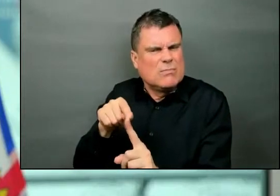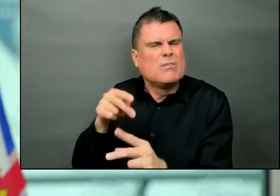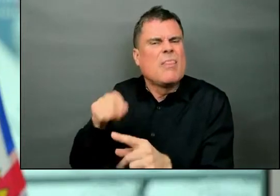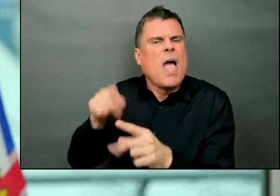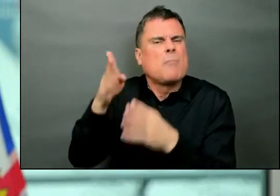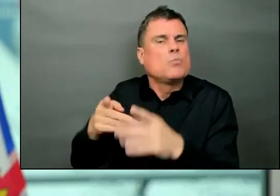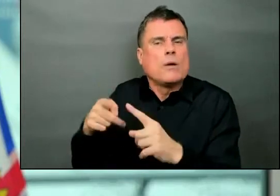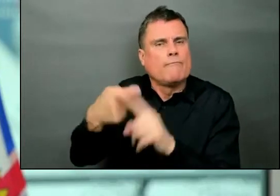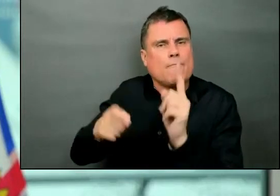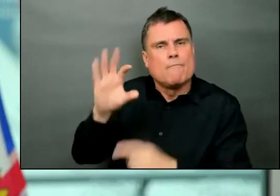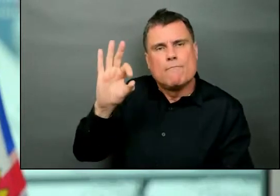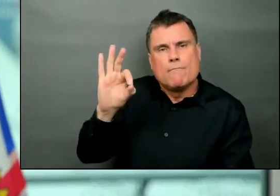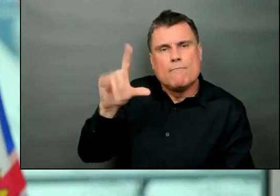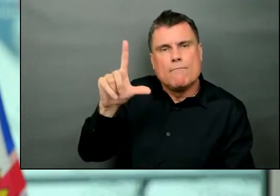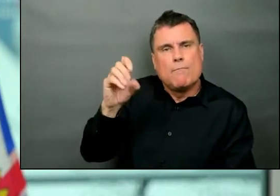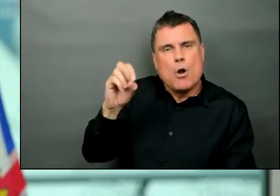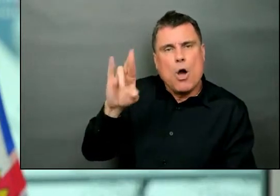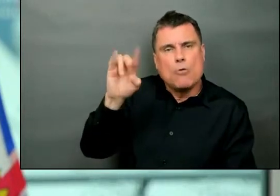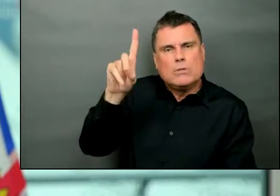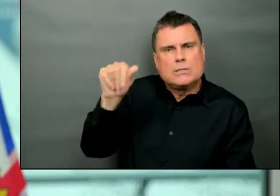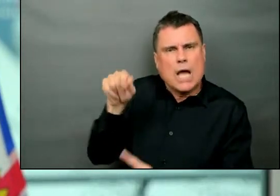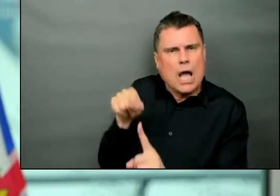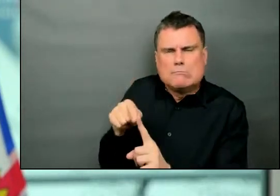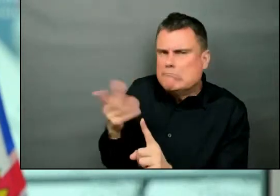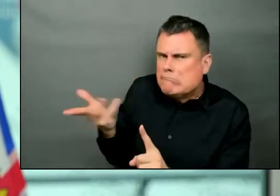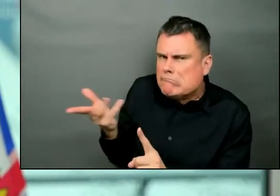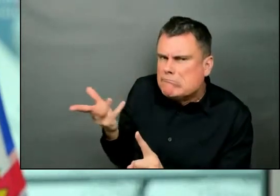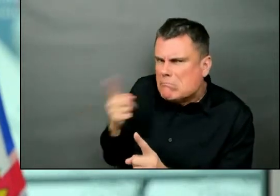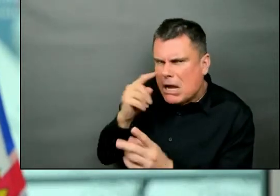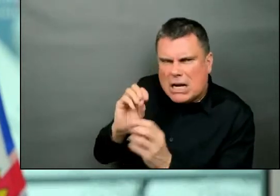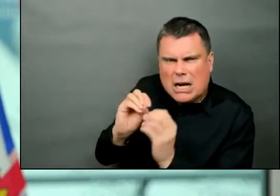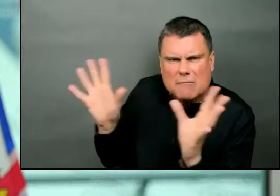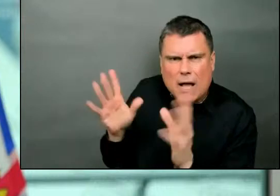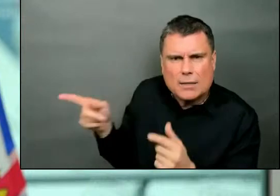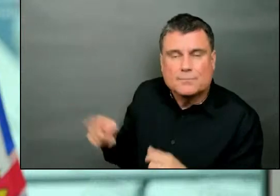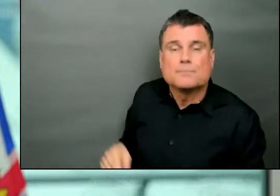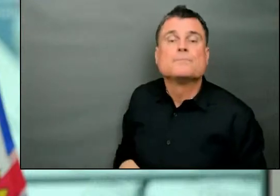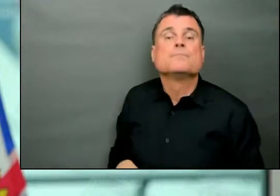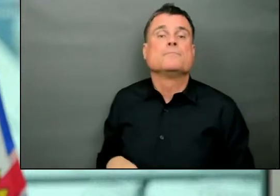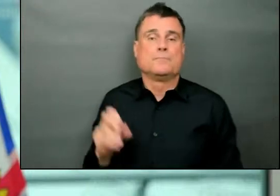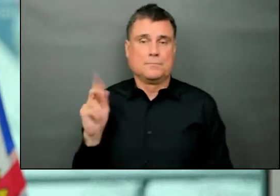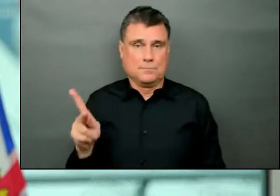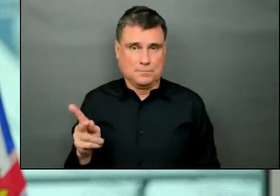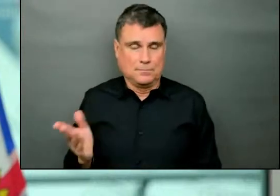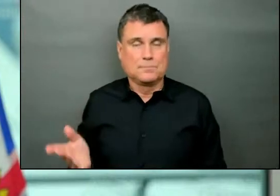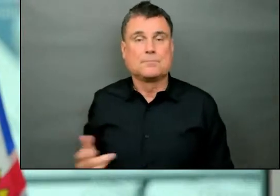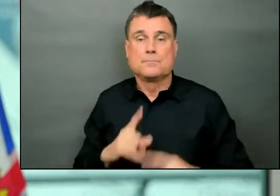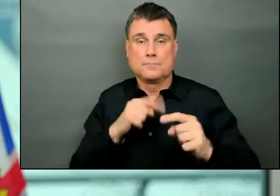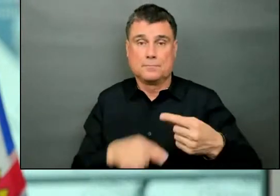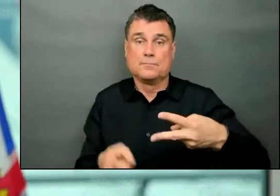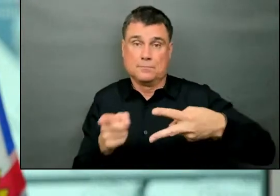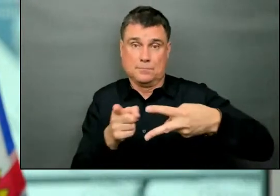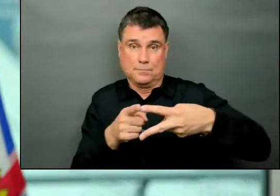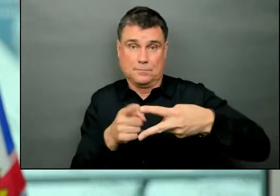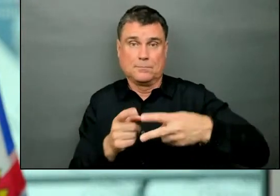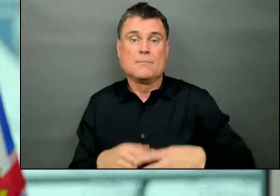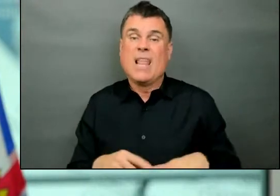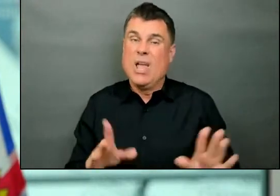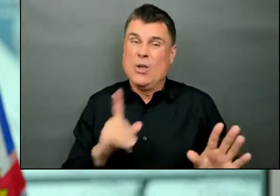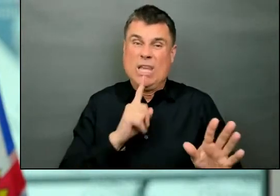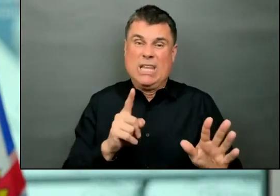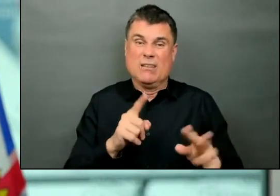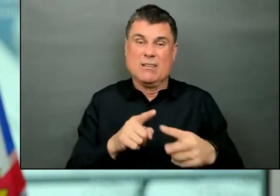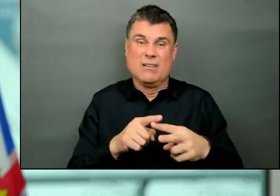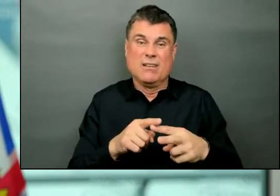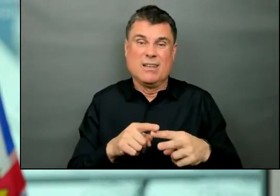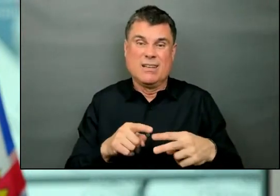we have milder winters, but I don't think in terms of our pandemic that we have many comparisons with Florida, so I'm not sure